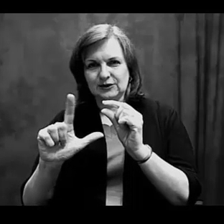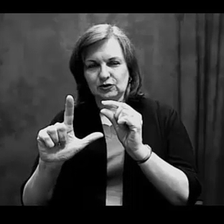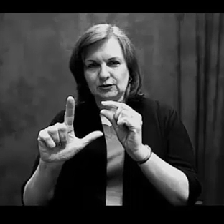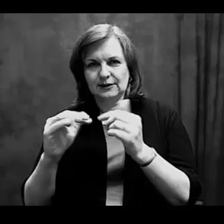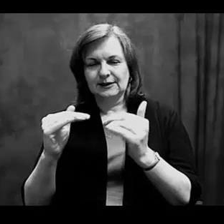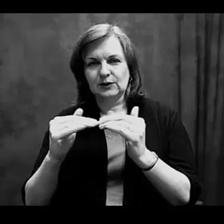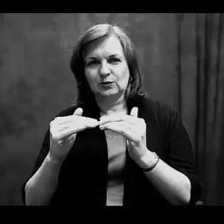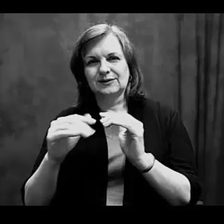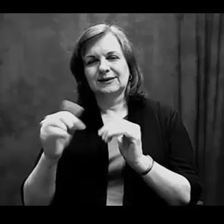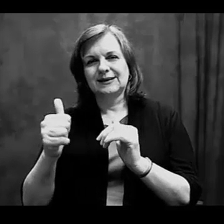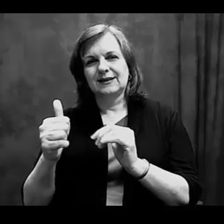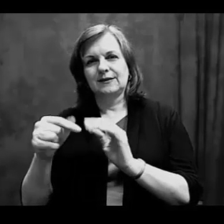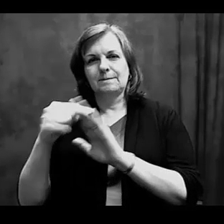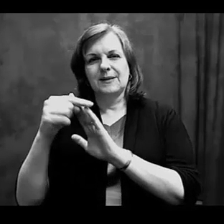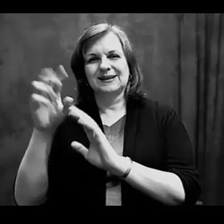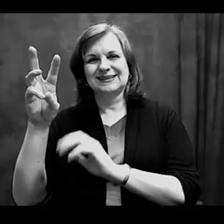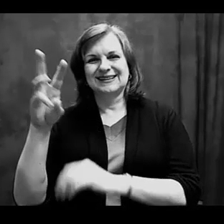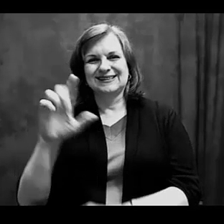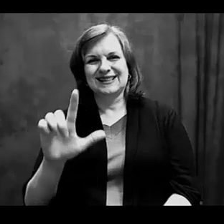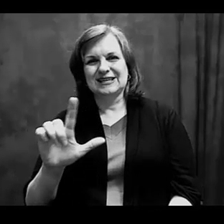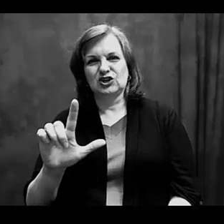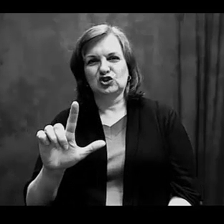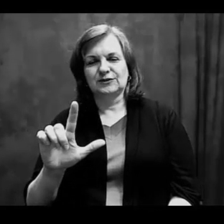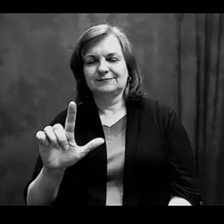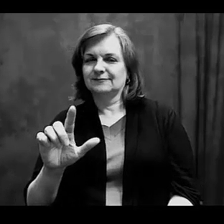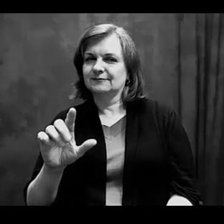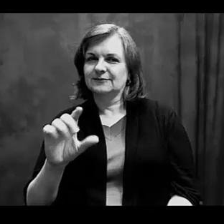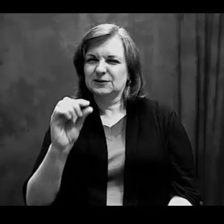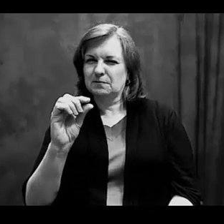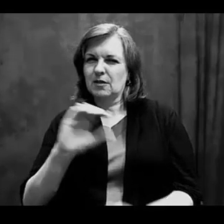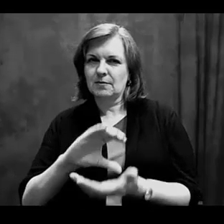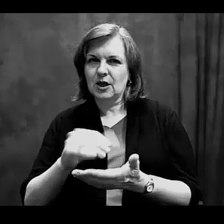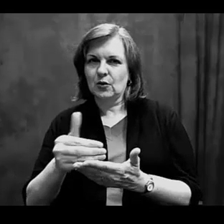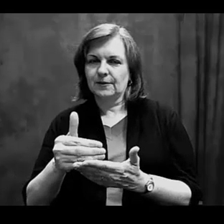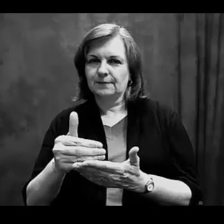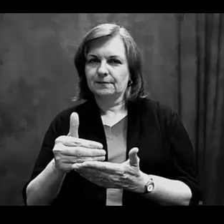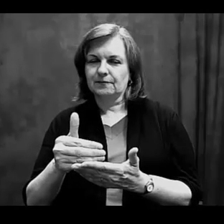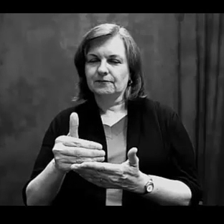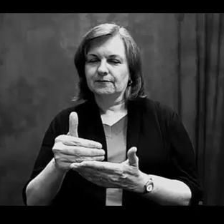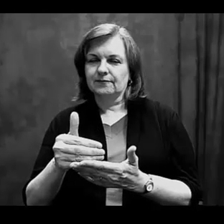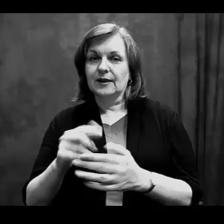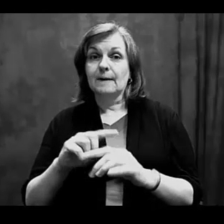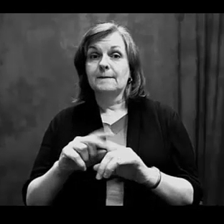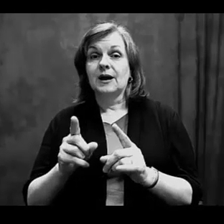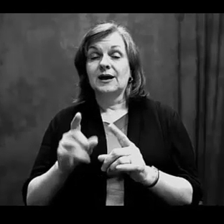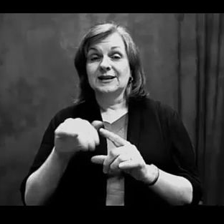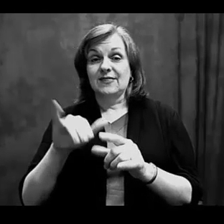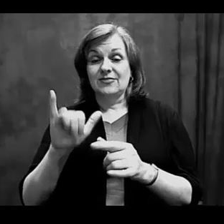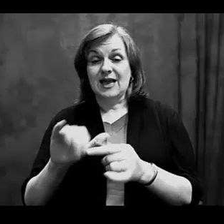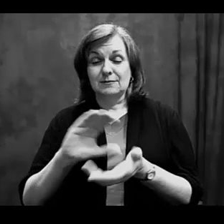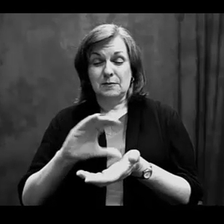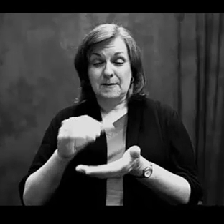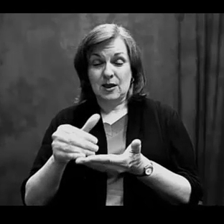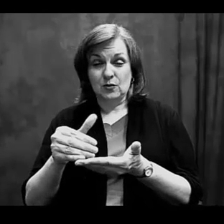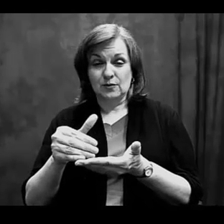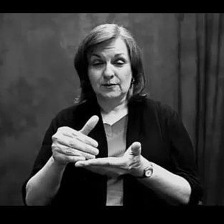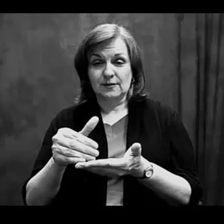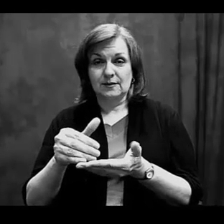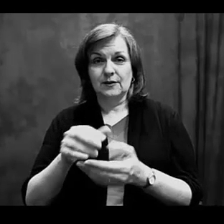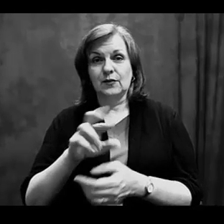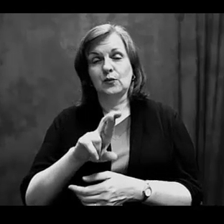little tiny, right? Microliter is 10 to the minus 6 liters. Very, very